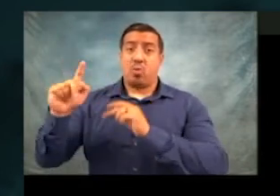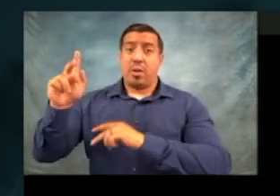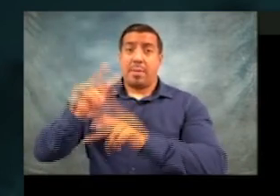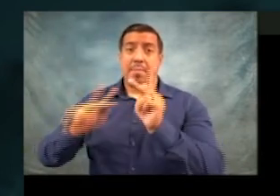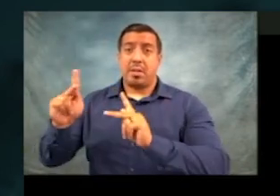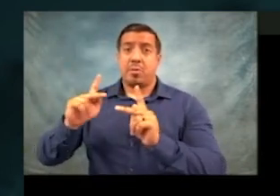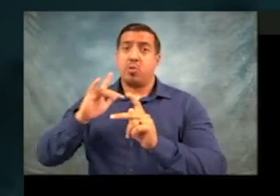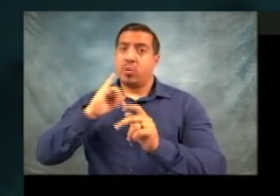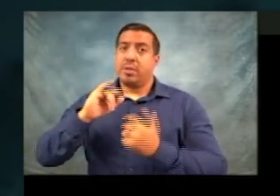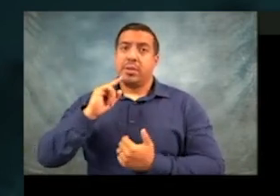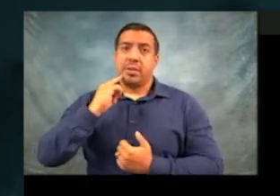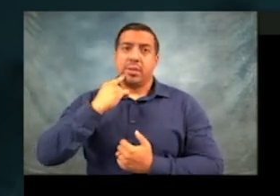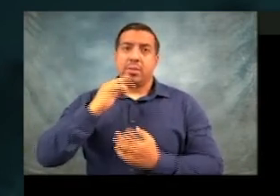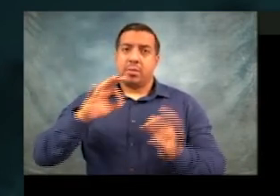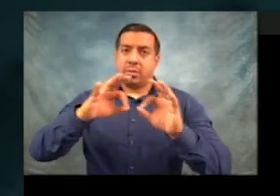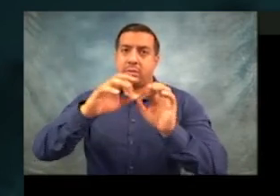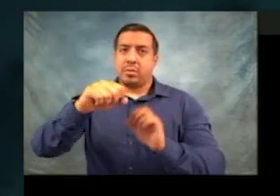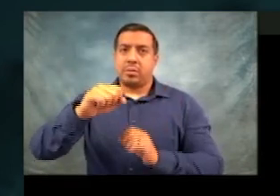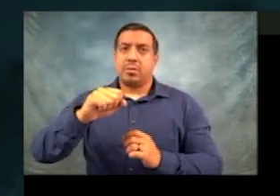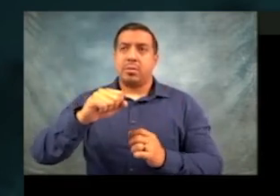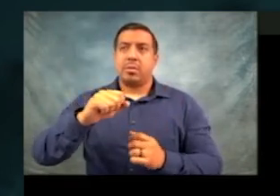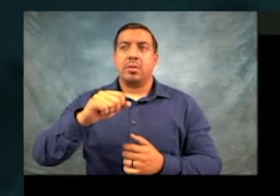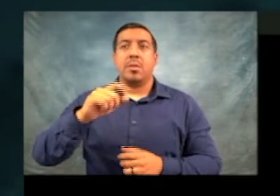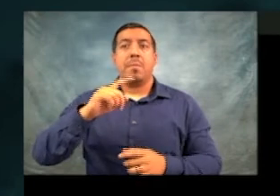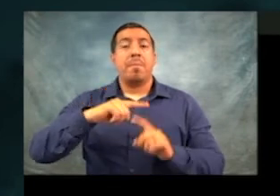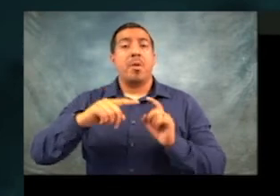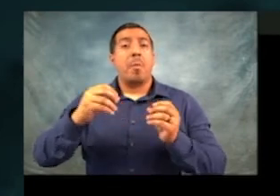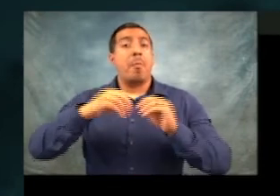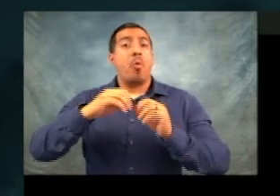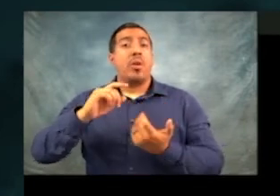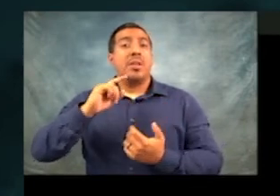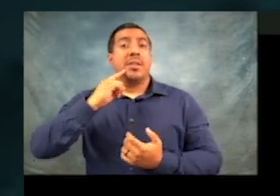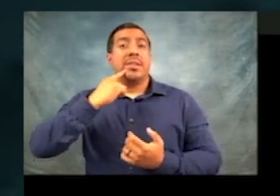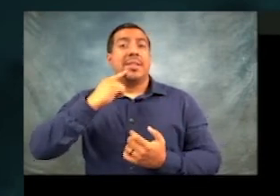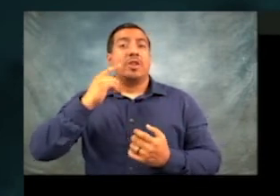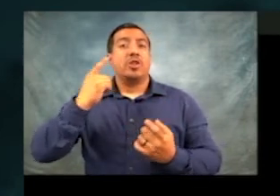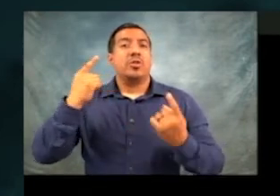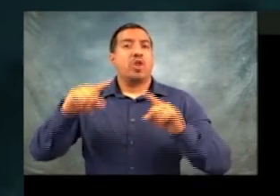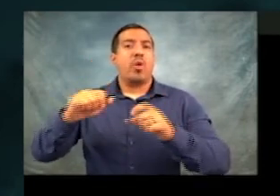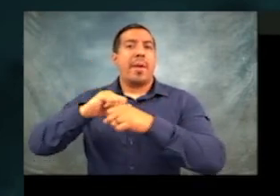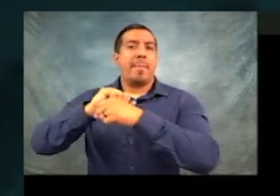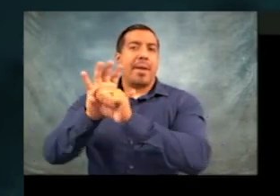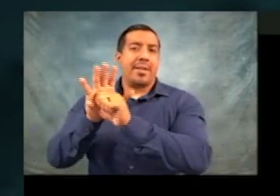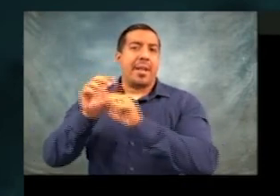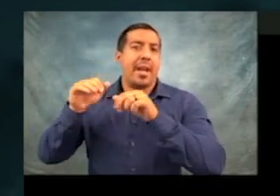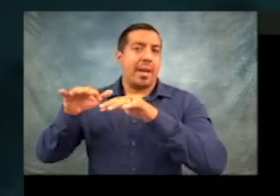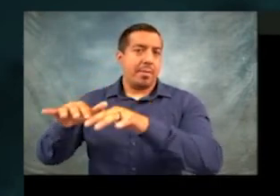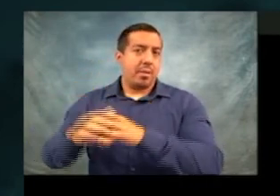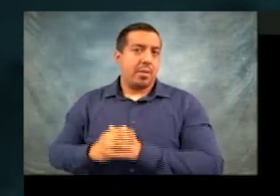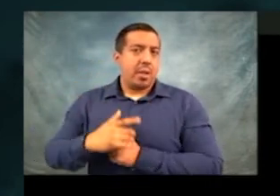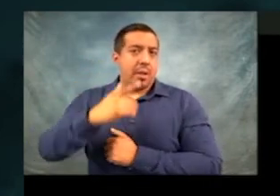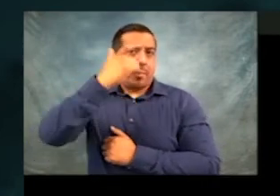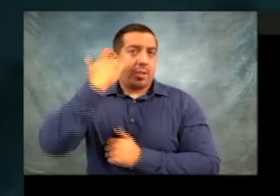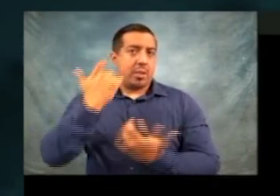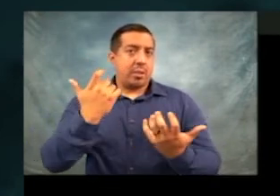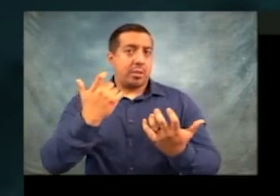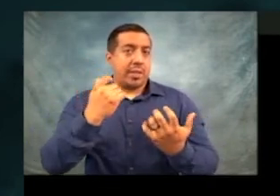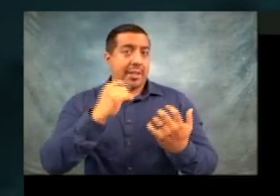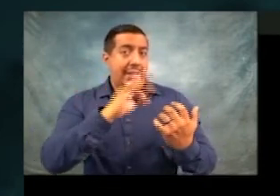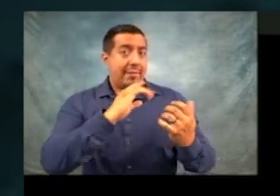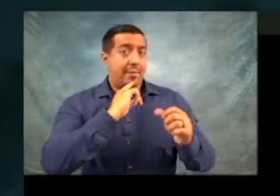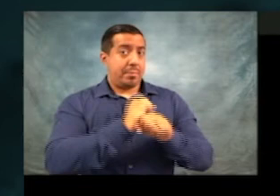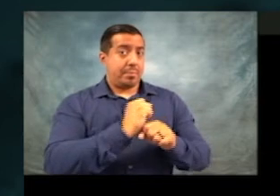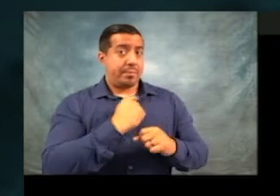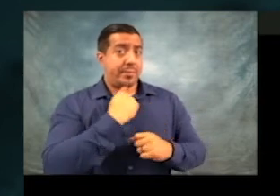in the best of times. It's even more critical during a pandemic, because you're basically talking about, had an